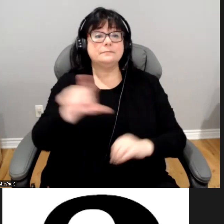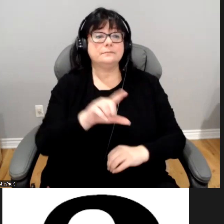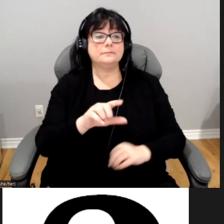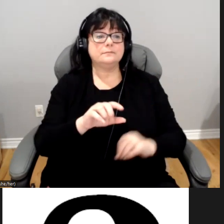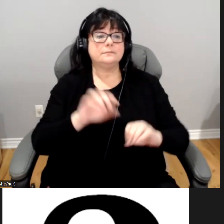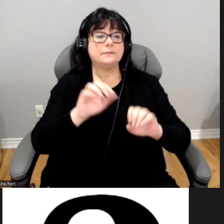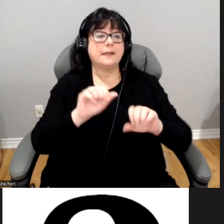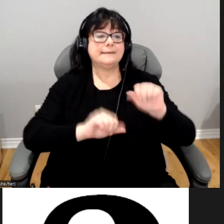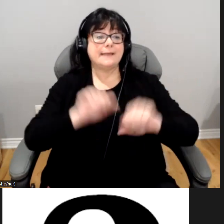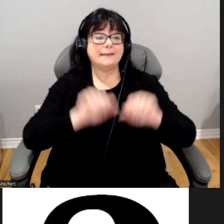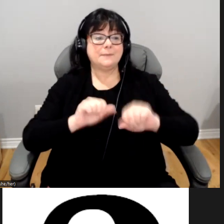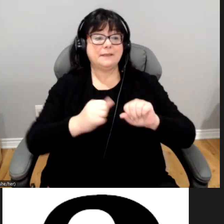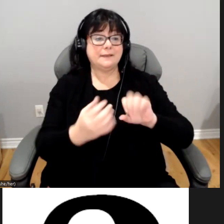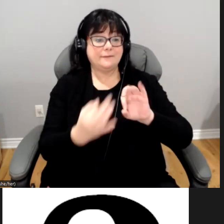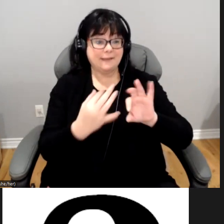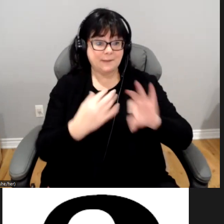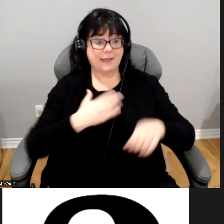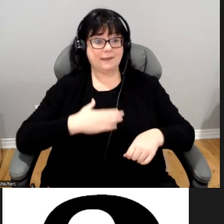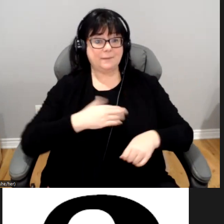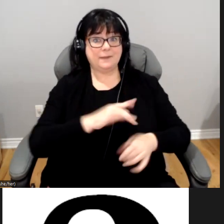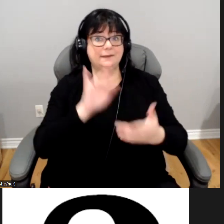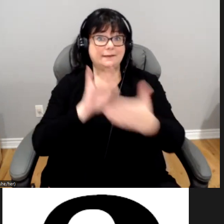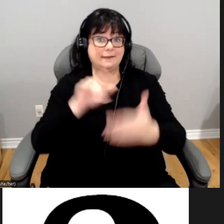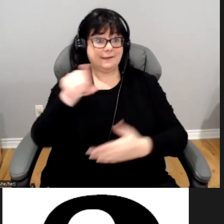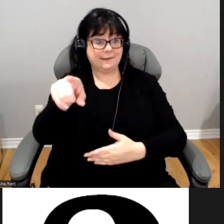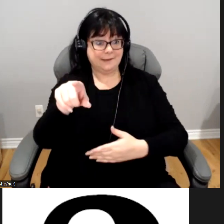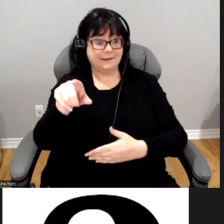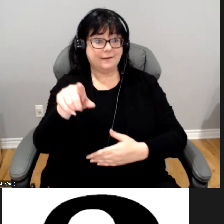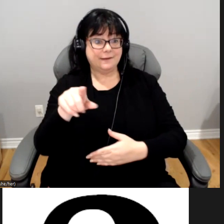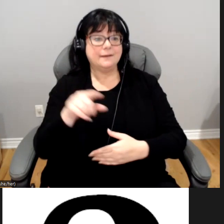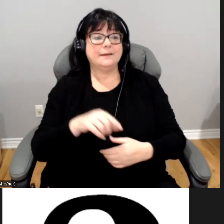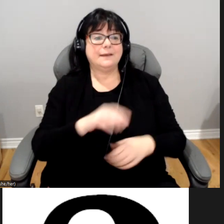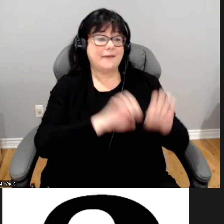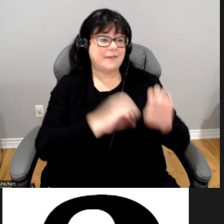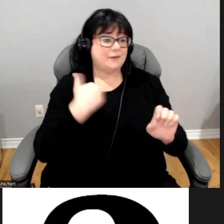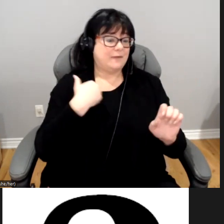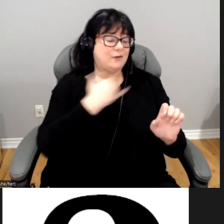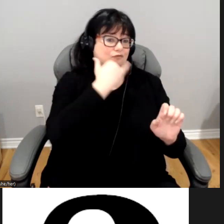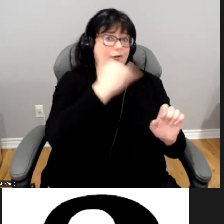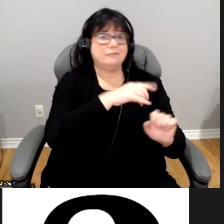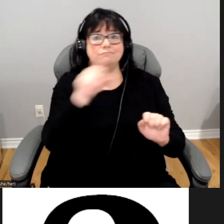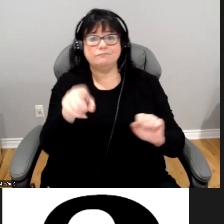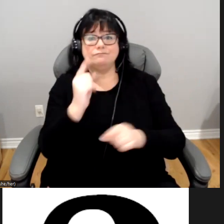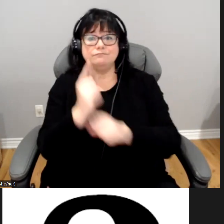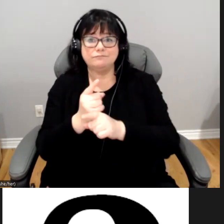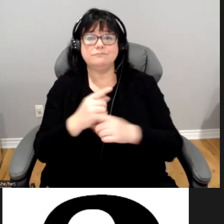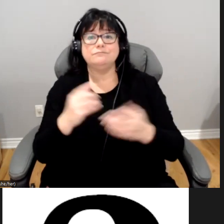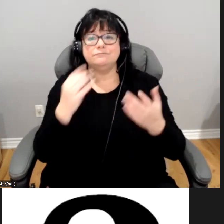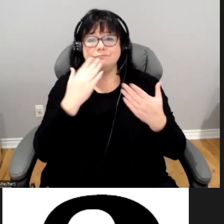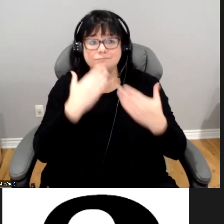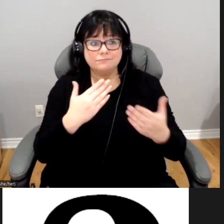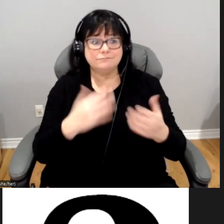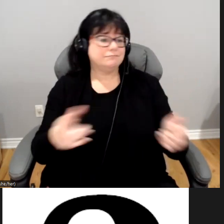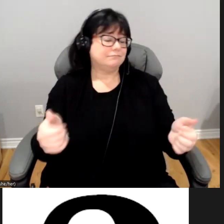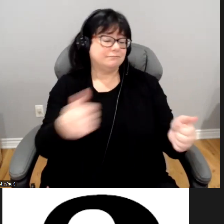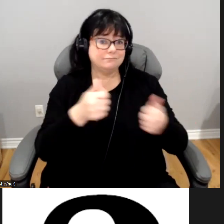the one that came up, the survey for evaluation, is not correct. The one she's put in, click on that. And thank you all